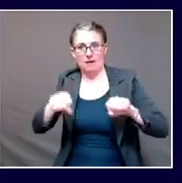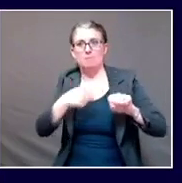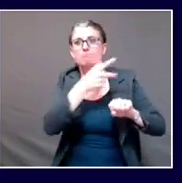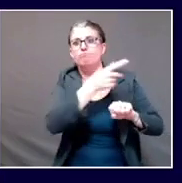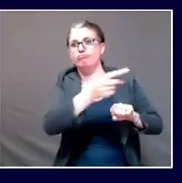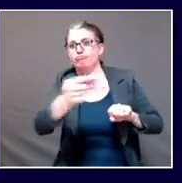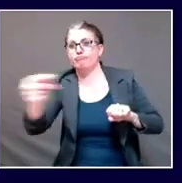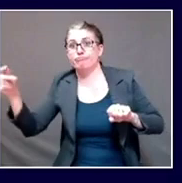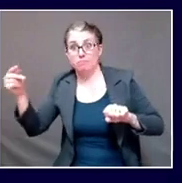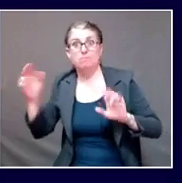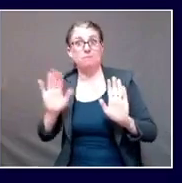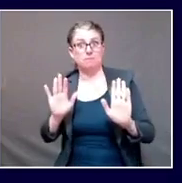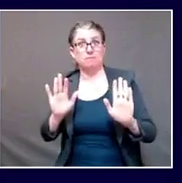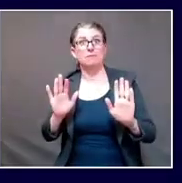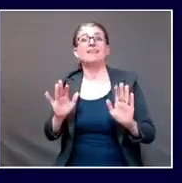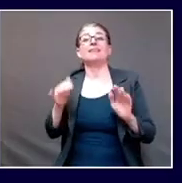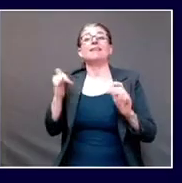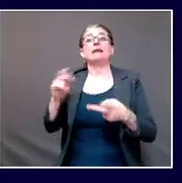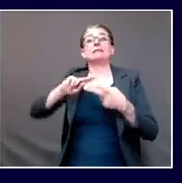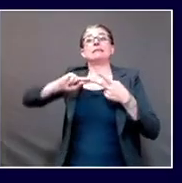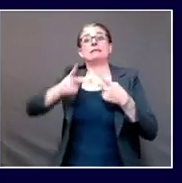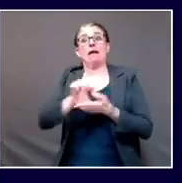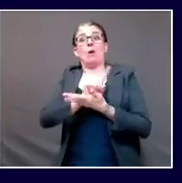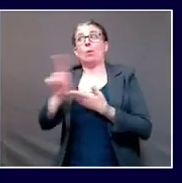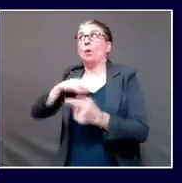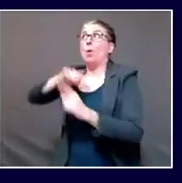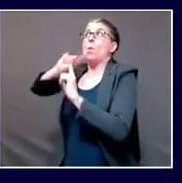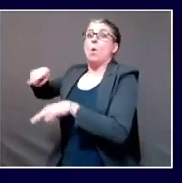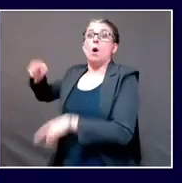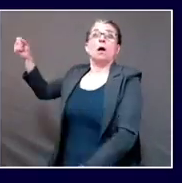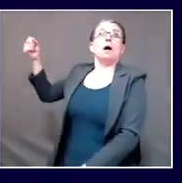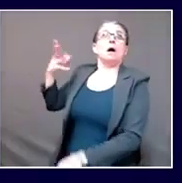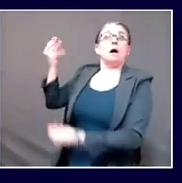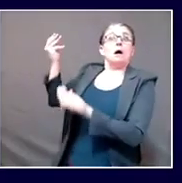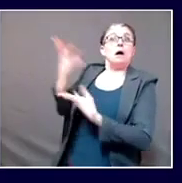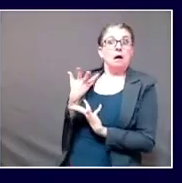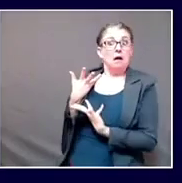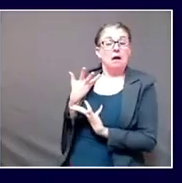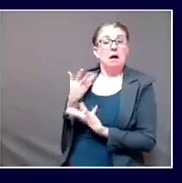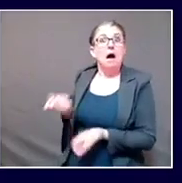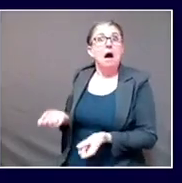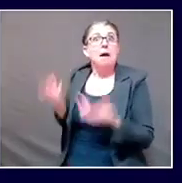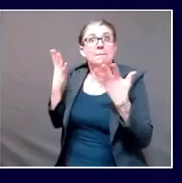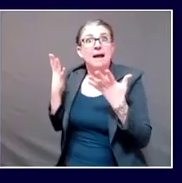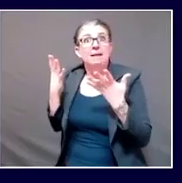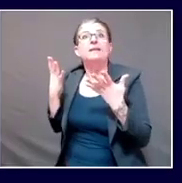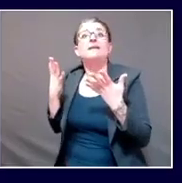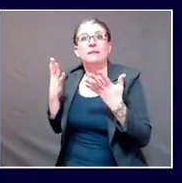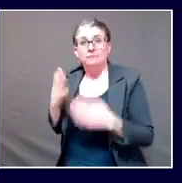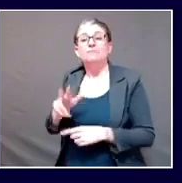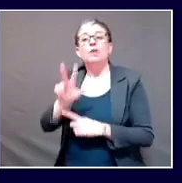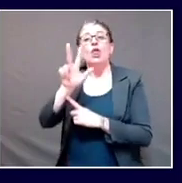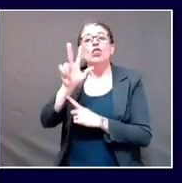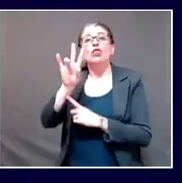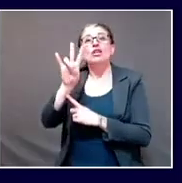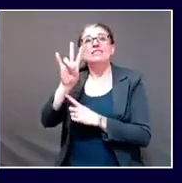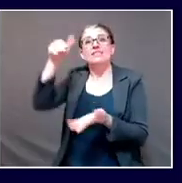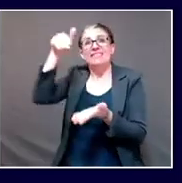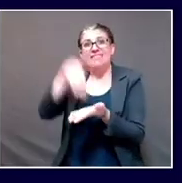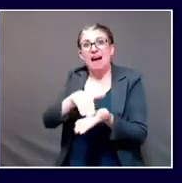week, week number two, we have submitted an order for 37,850 doses,